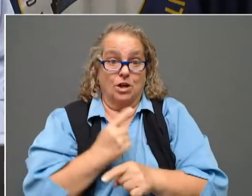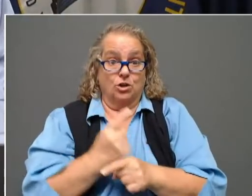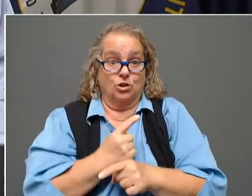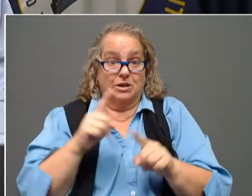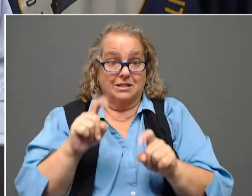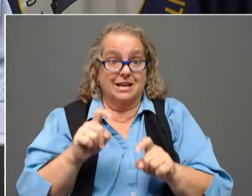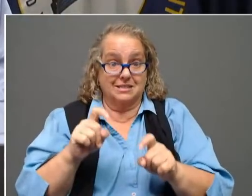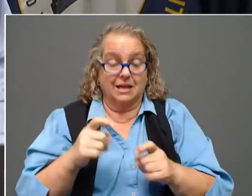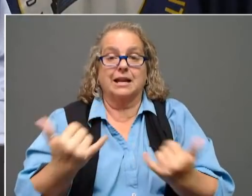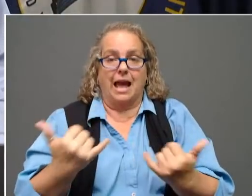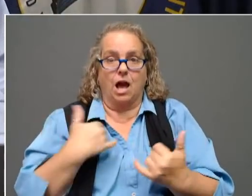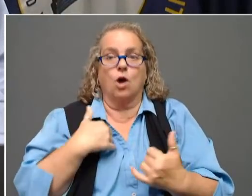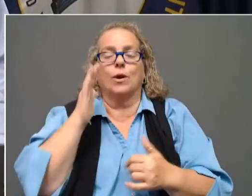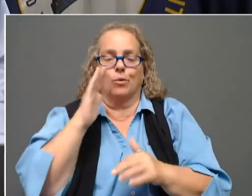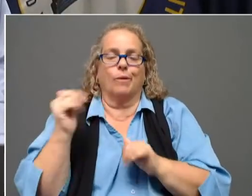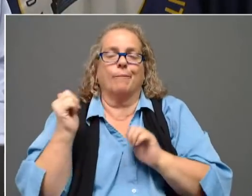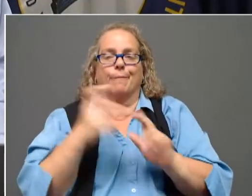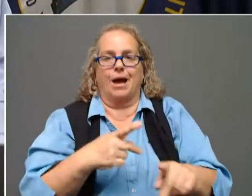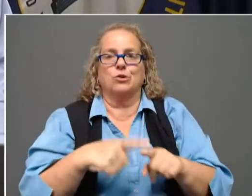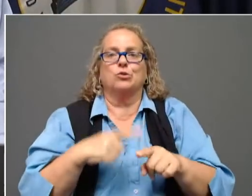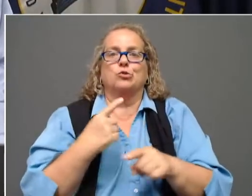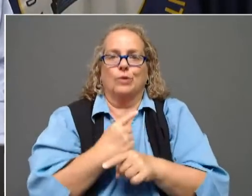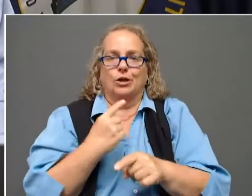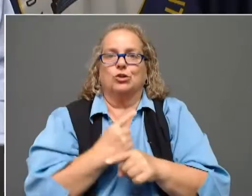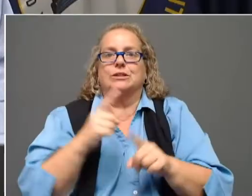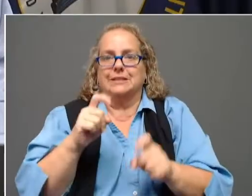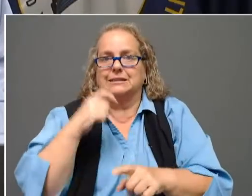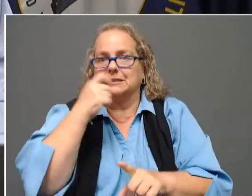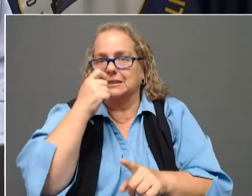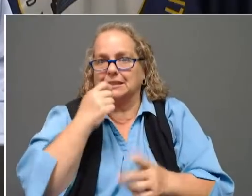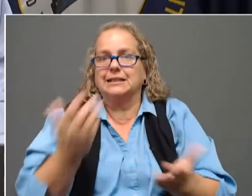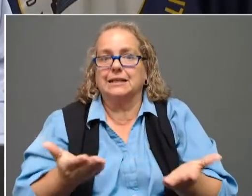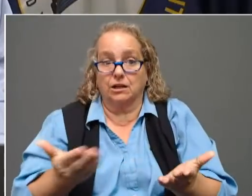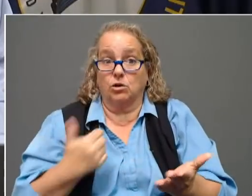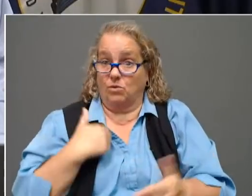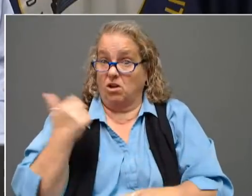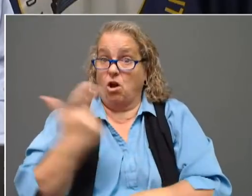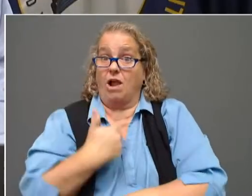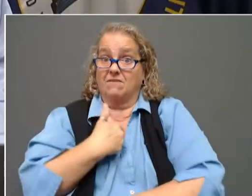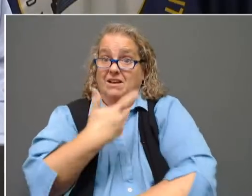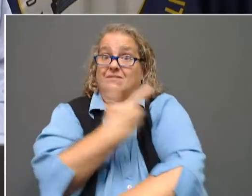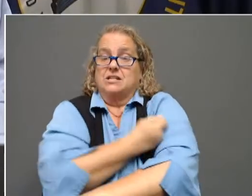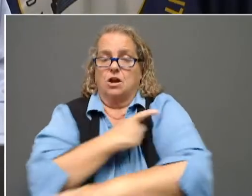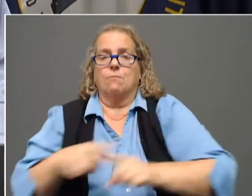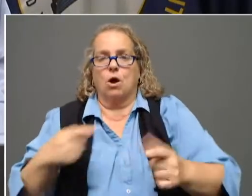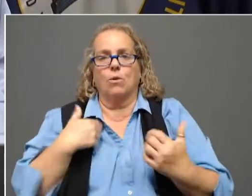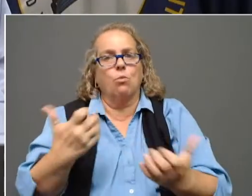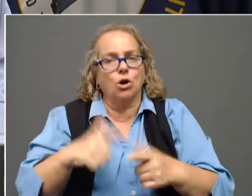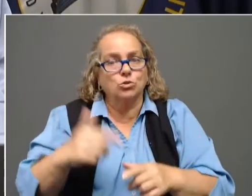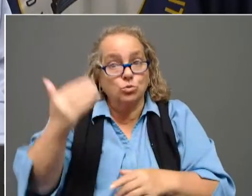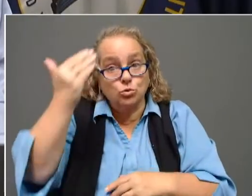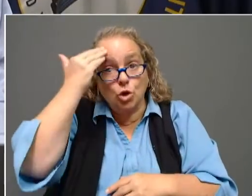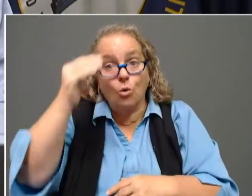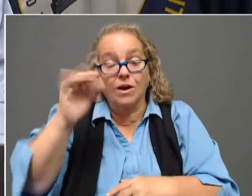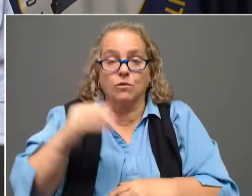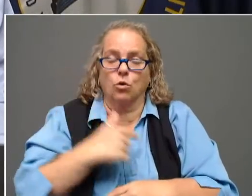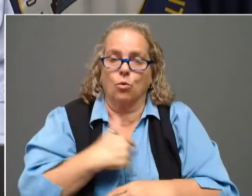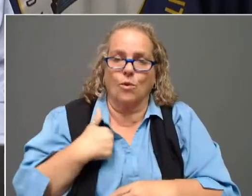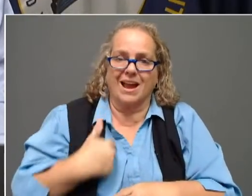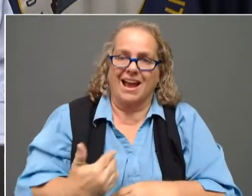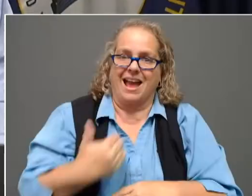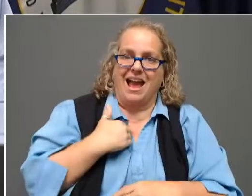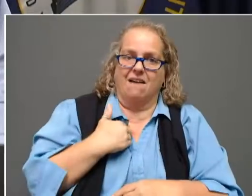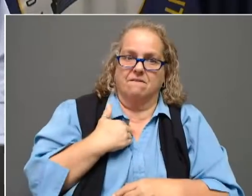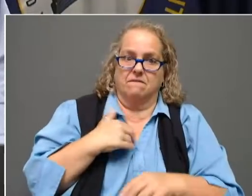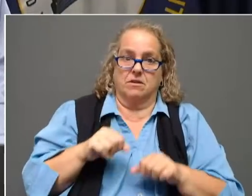back. Now, I believe we're all vaccinated, but we want to know if we do have an outbreak,